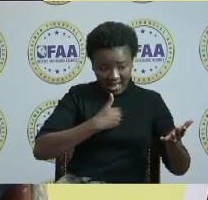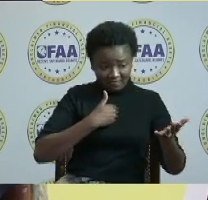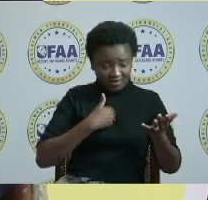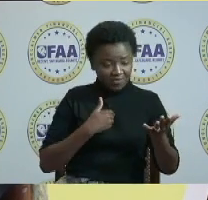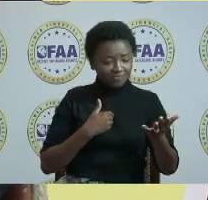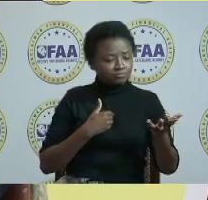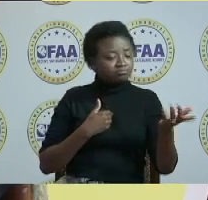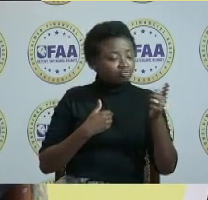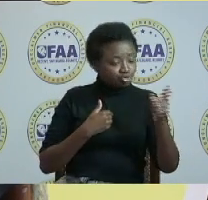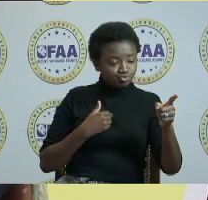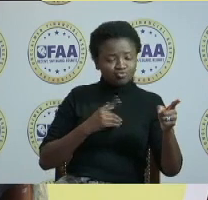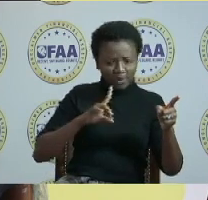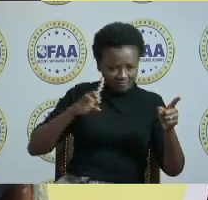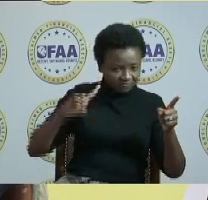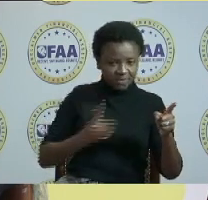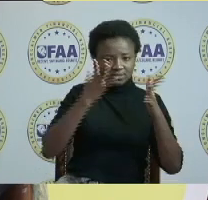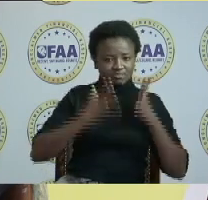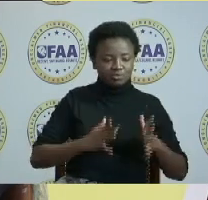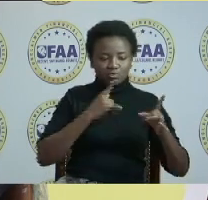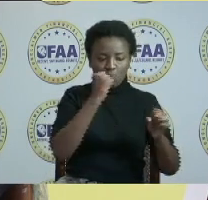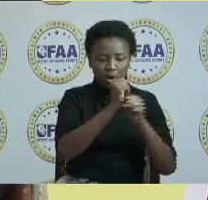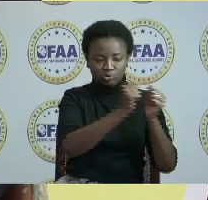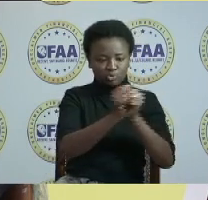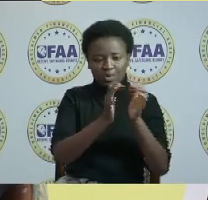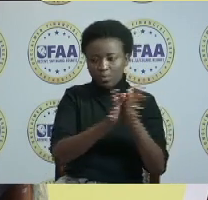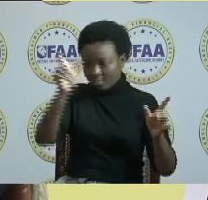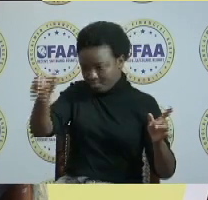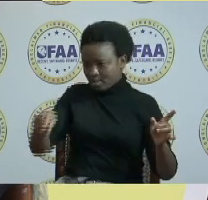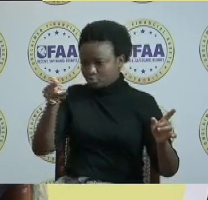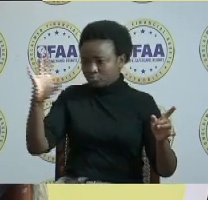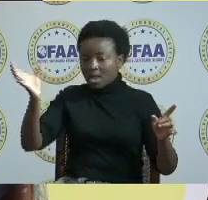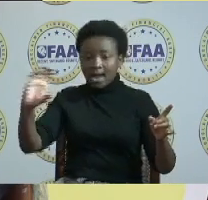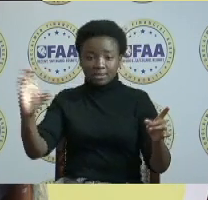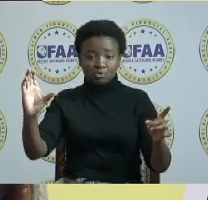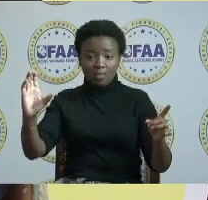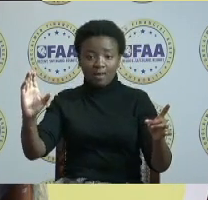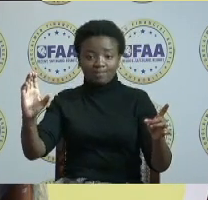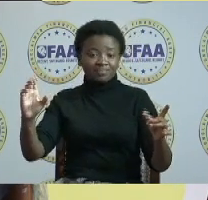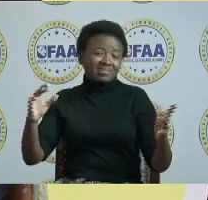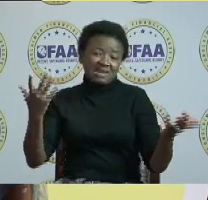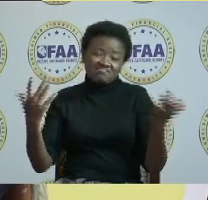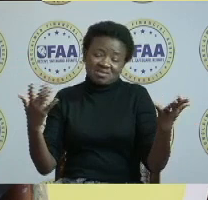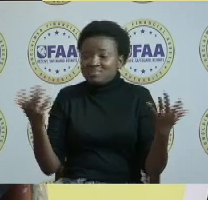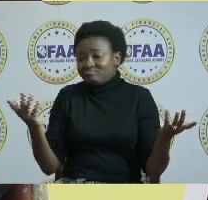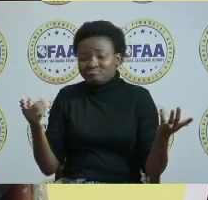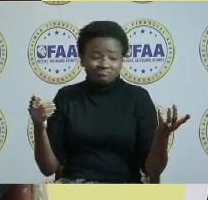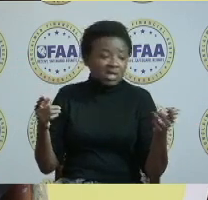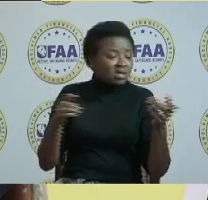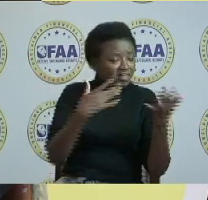had entered into contractual obligation with these claimants. And for whatever reason, you could not find